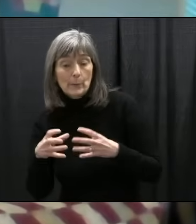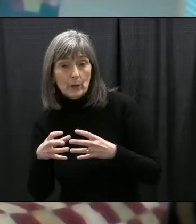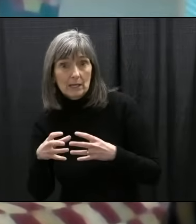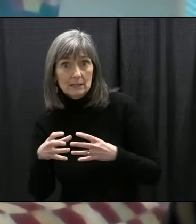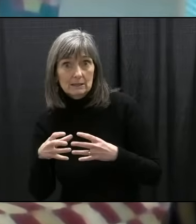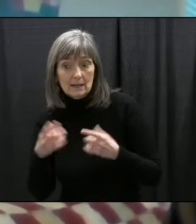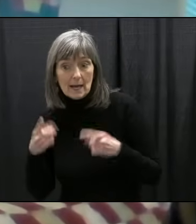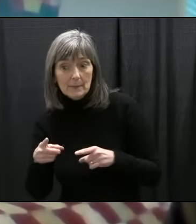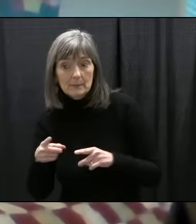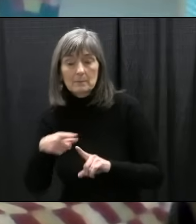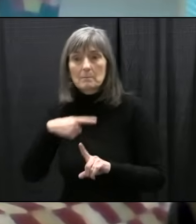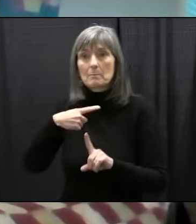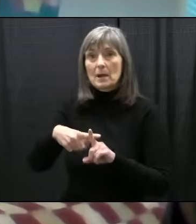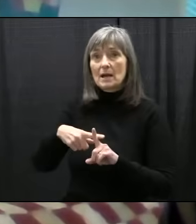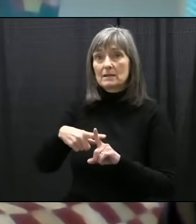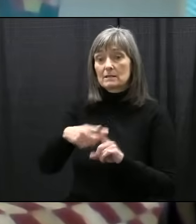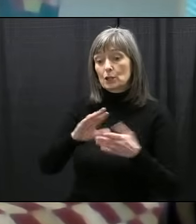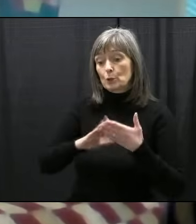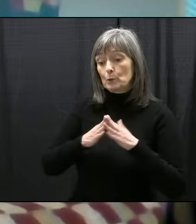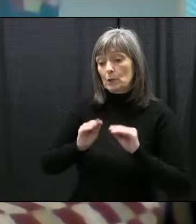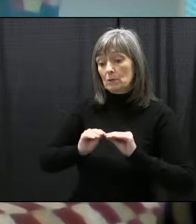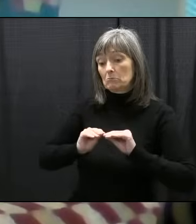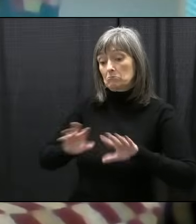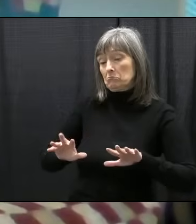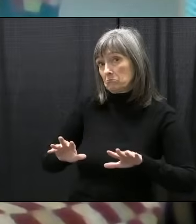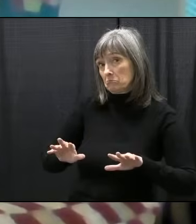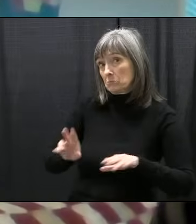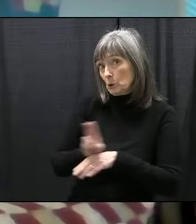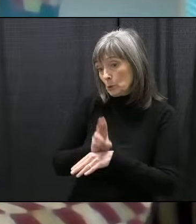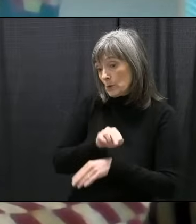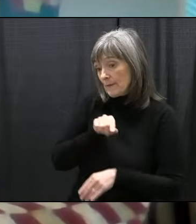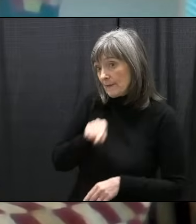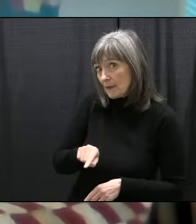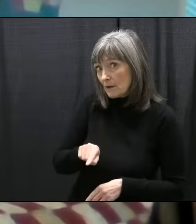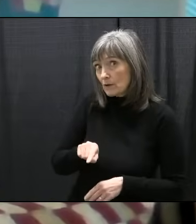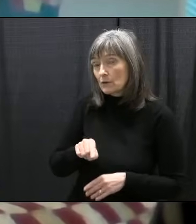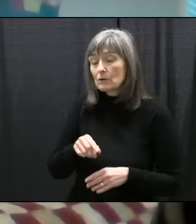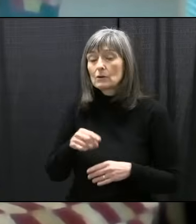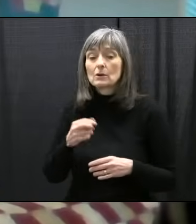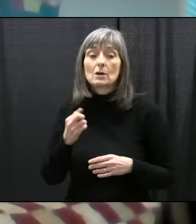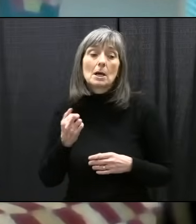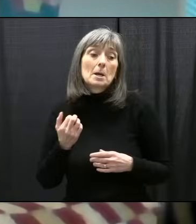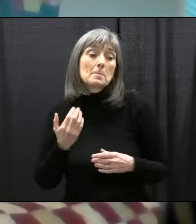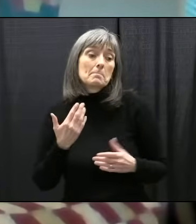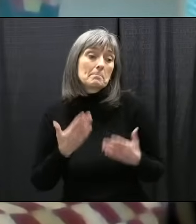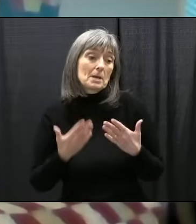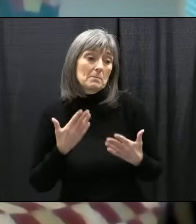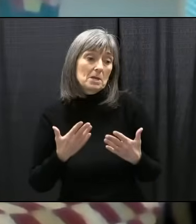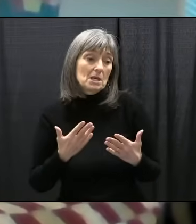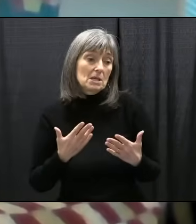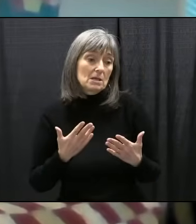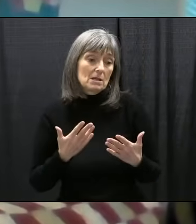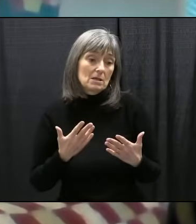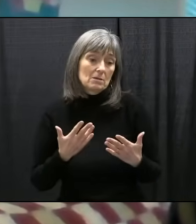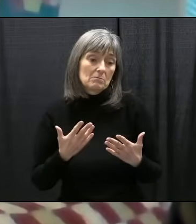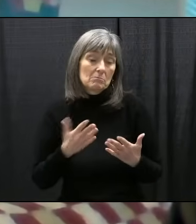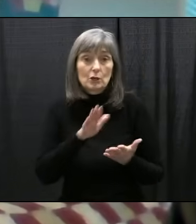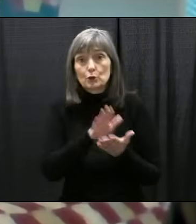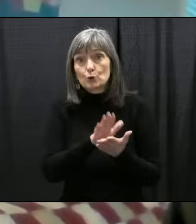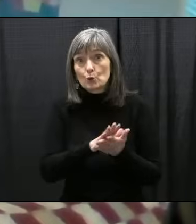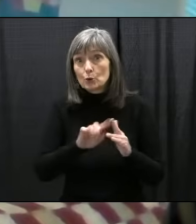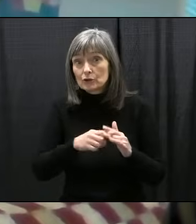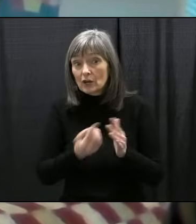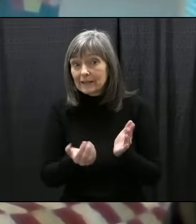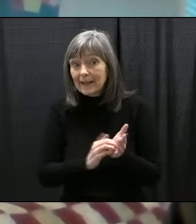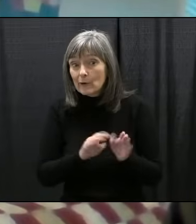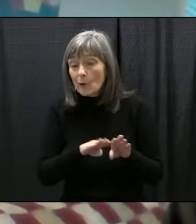using them when we're seeing community transmission, and perhaps with regard, once school starts